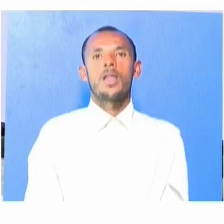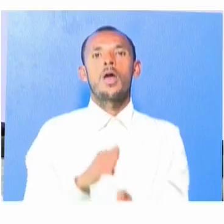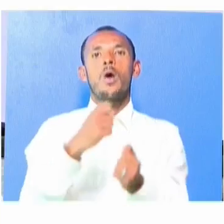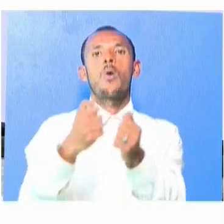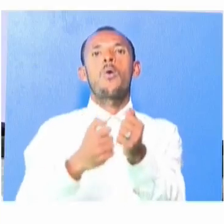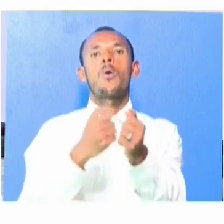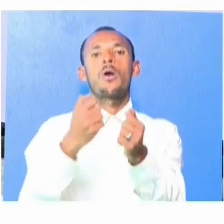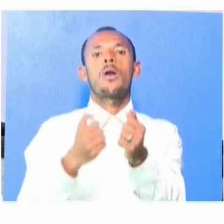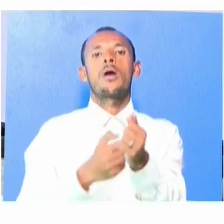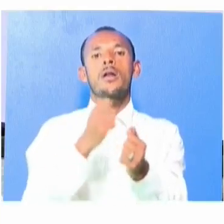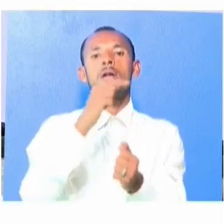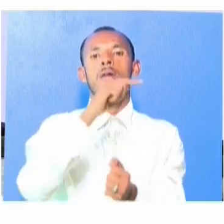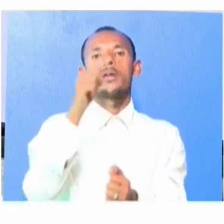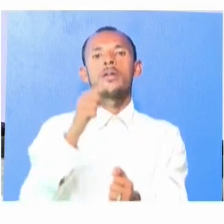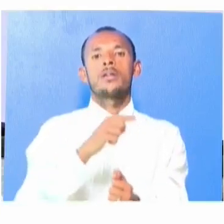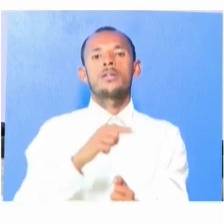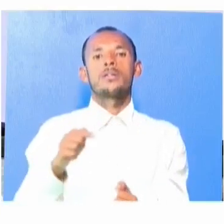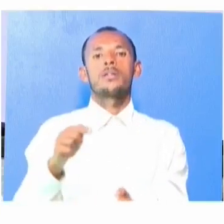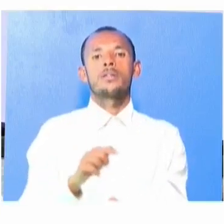integers.